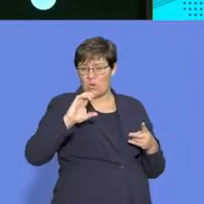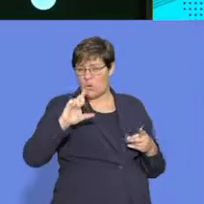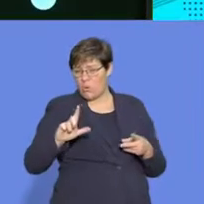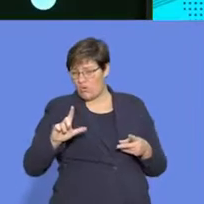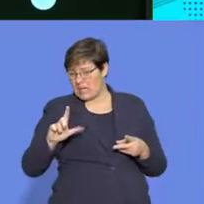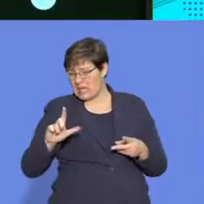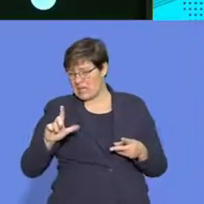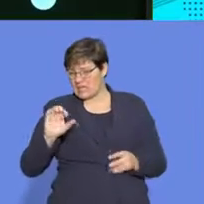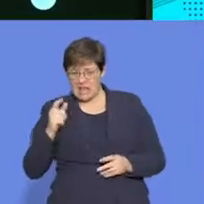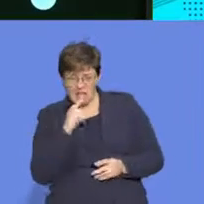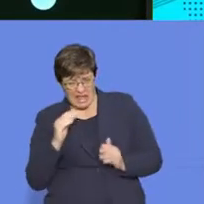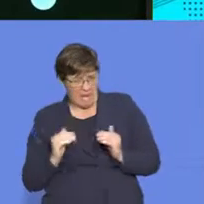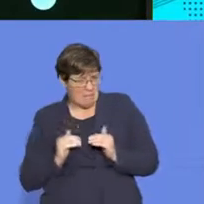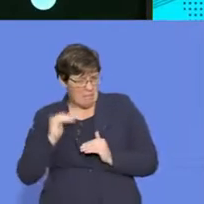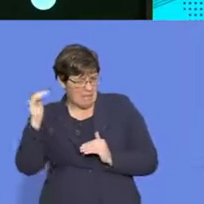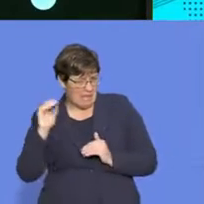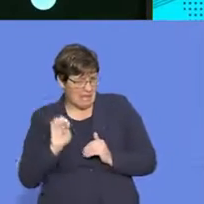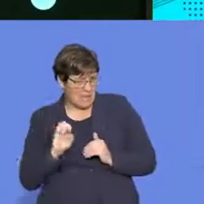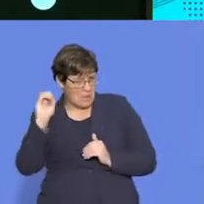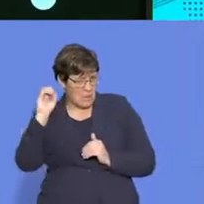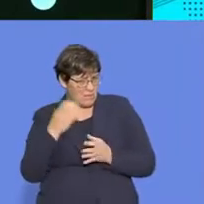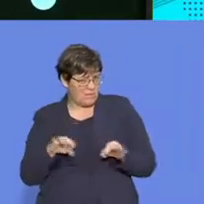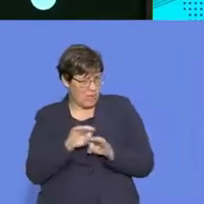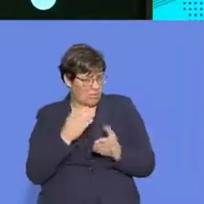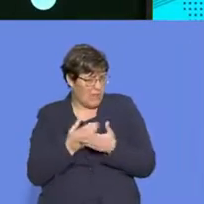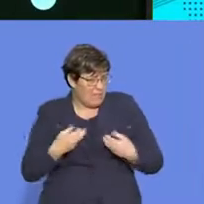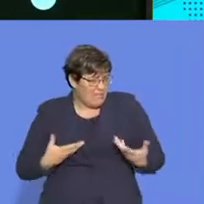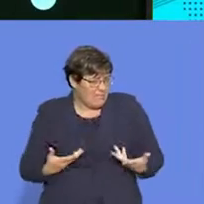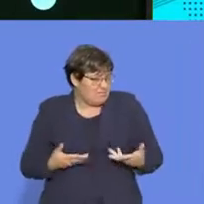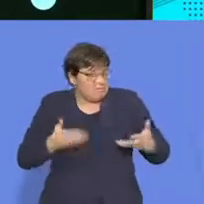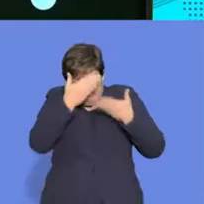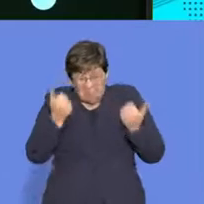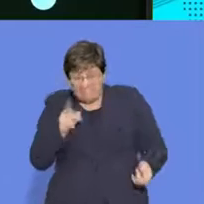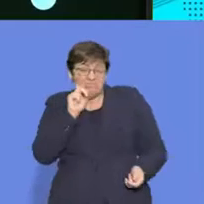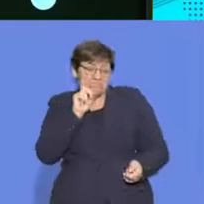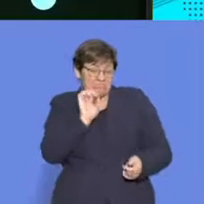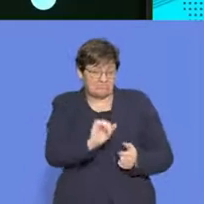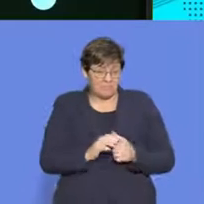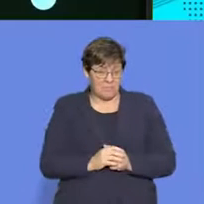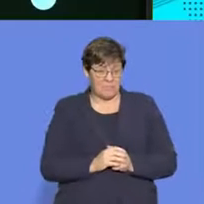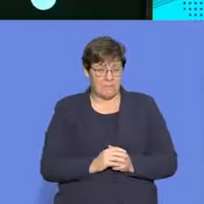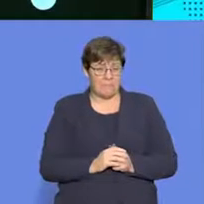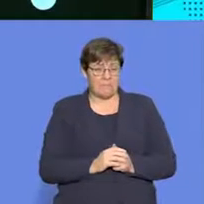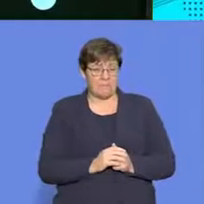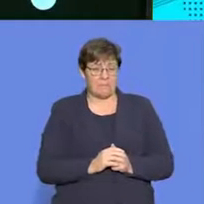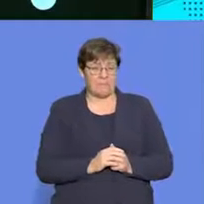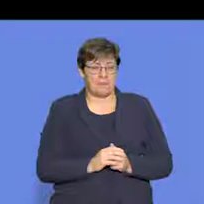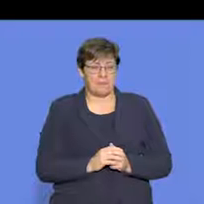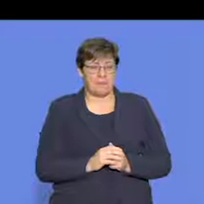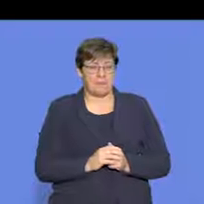us a bigger E0 value. Well, I don't know. Let's go and see.